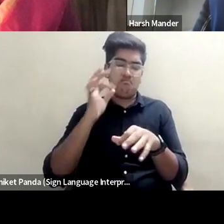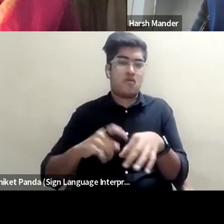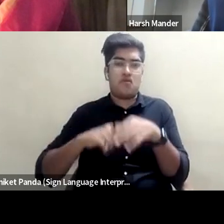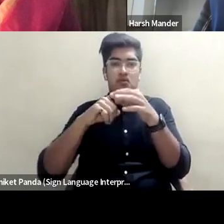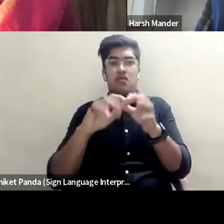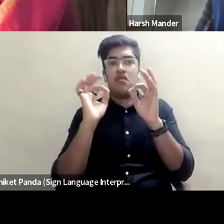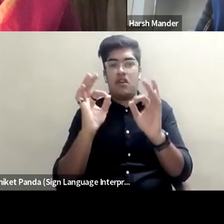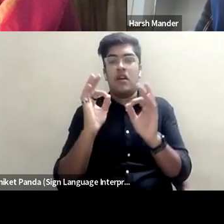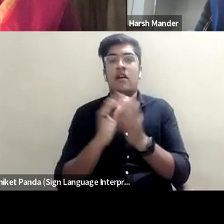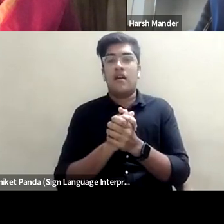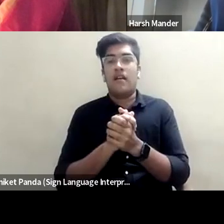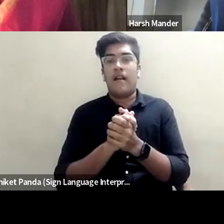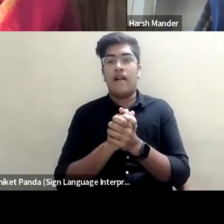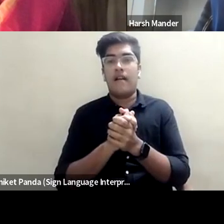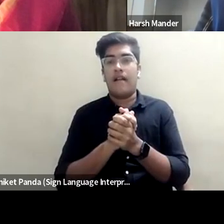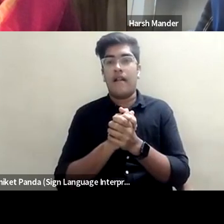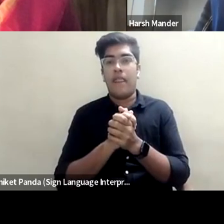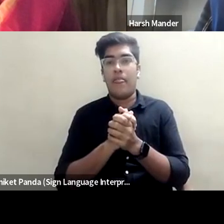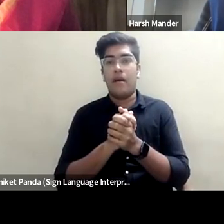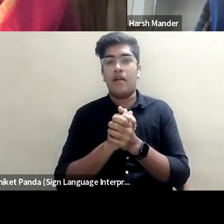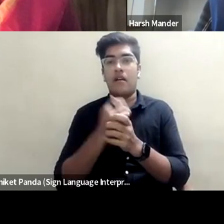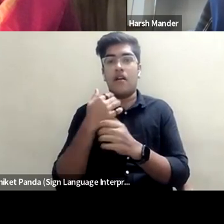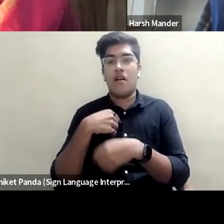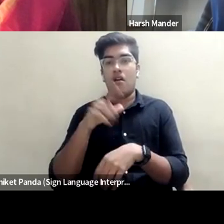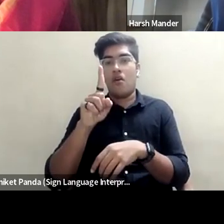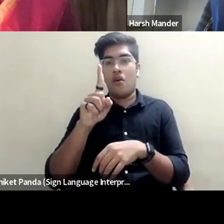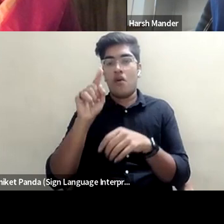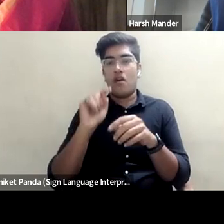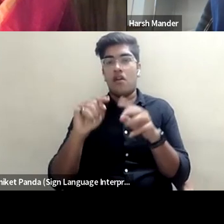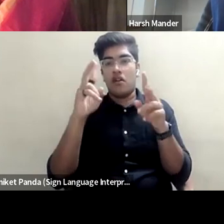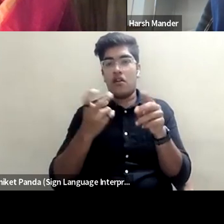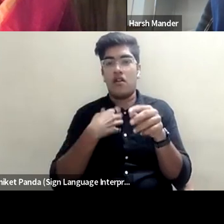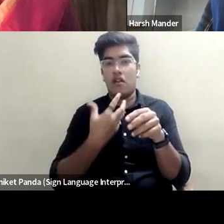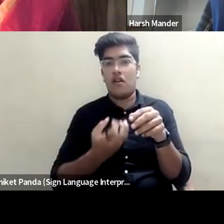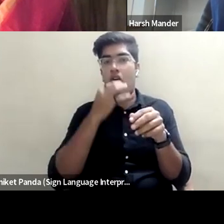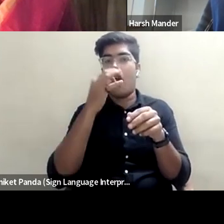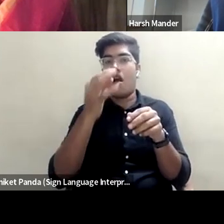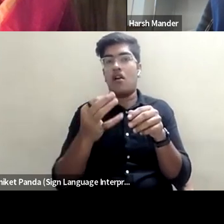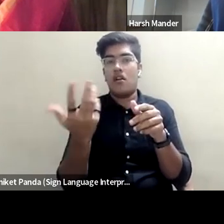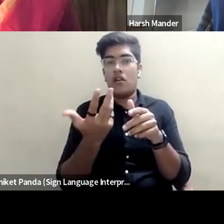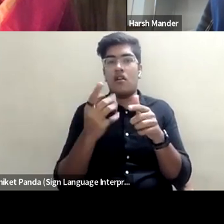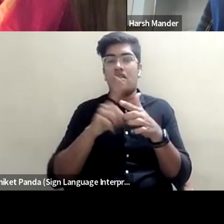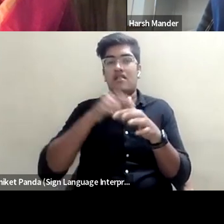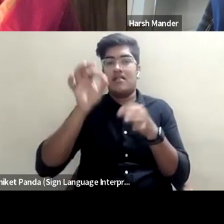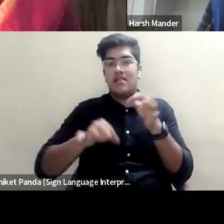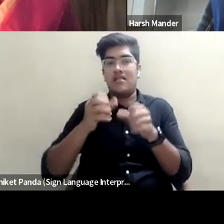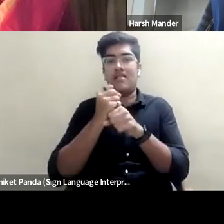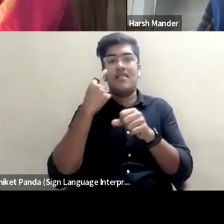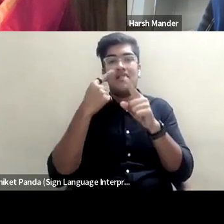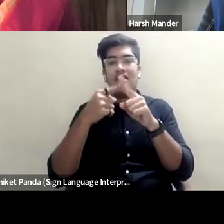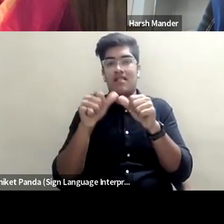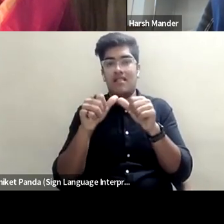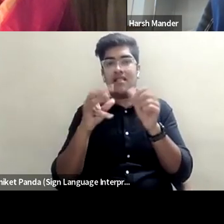things to my co-panelists. One, now that Justice Gita Mittal has retired, I can speak